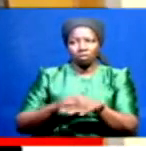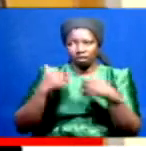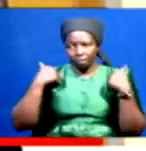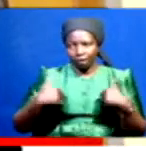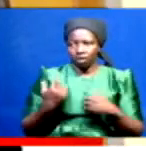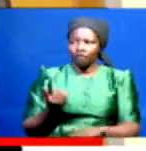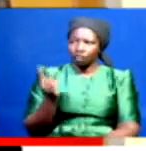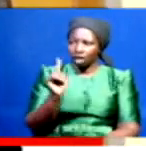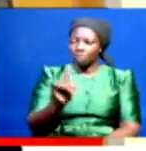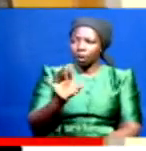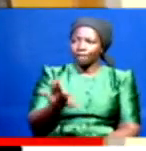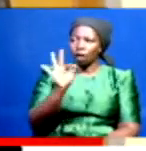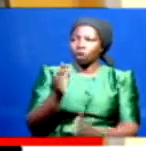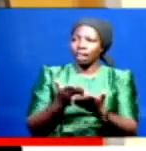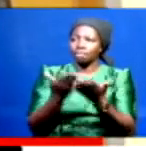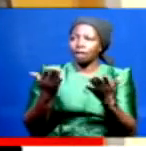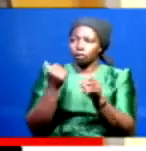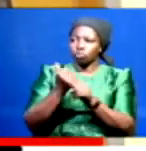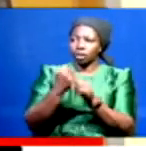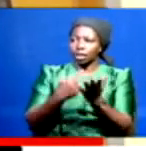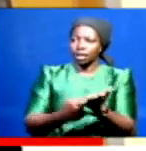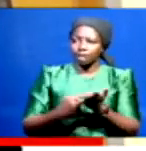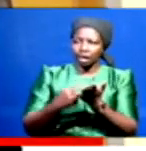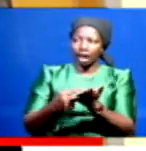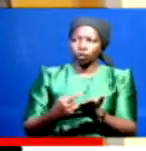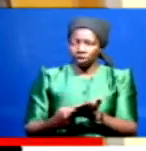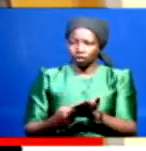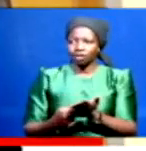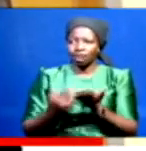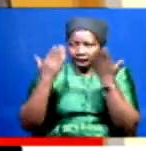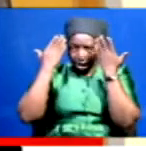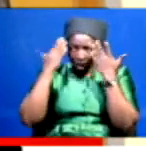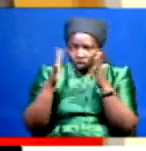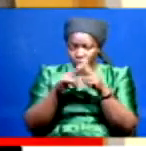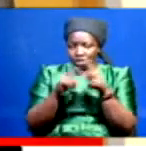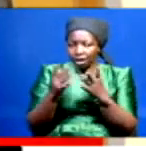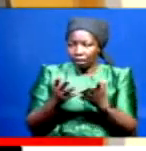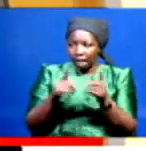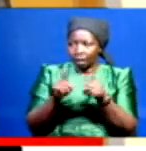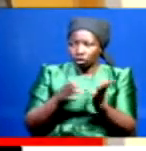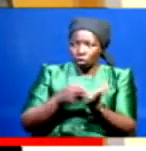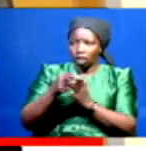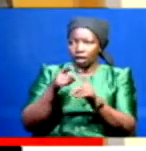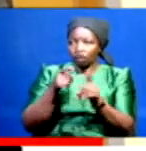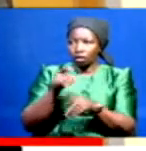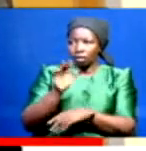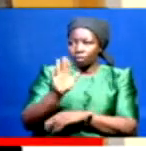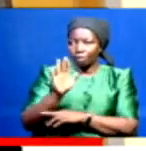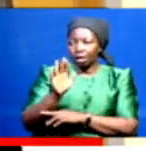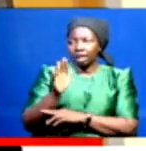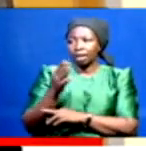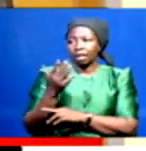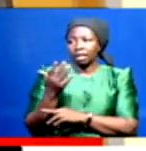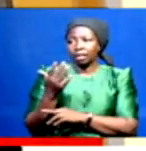them doing the discussion. I don't know where to start, but honestly, from where you have thrown the banner